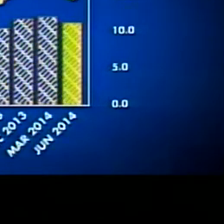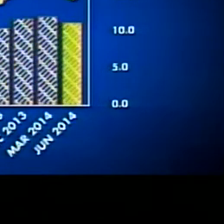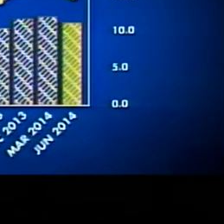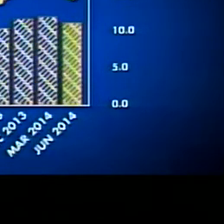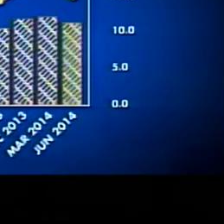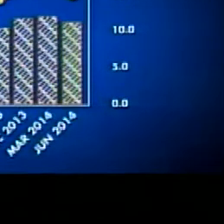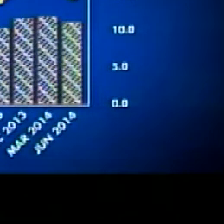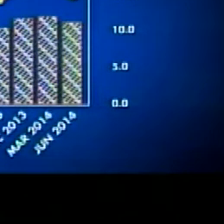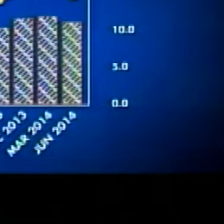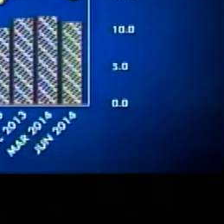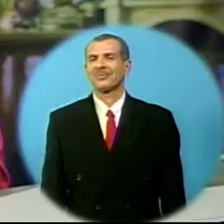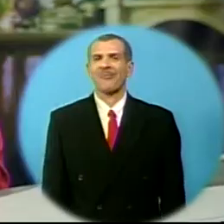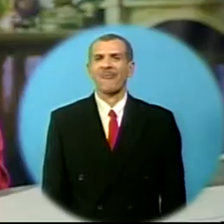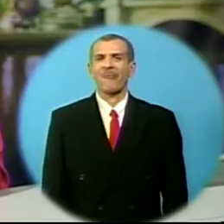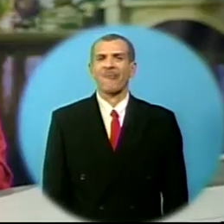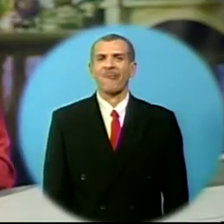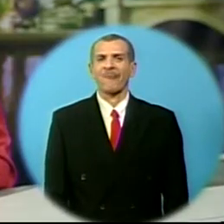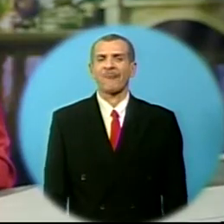cover.